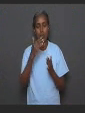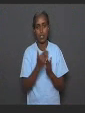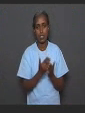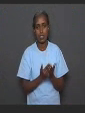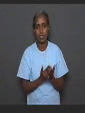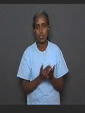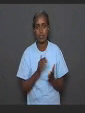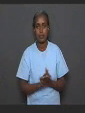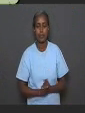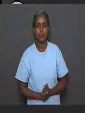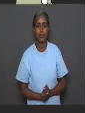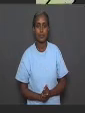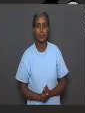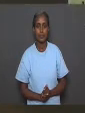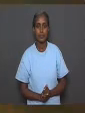lesson.